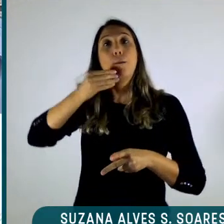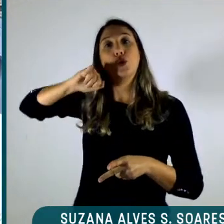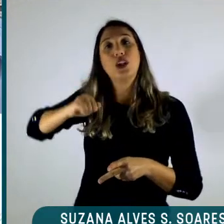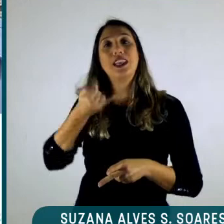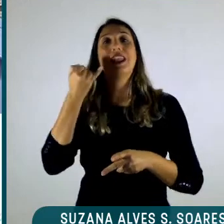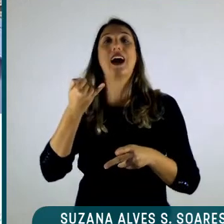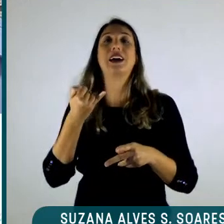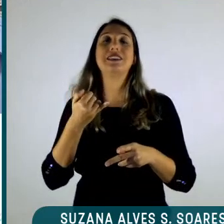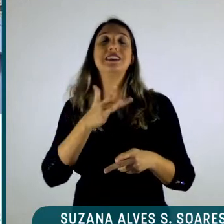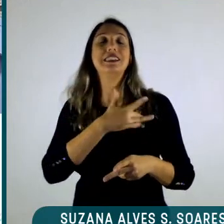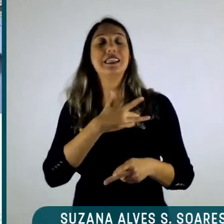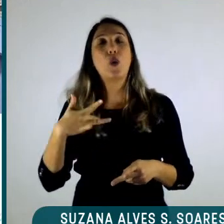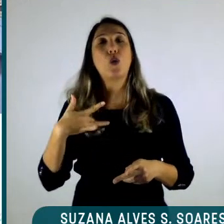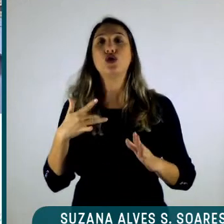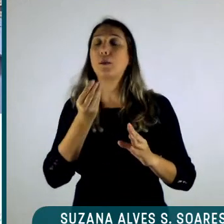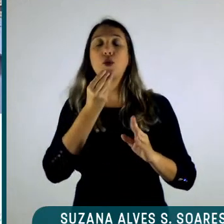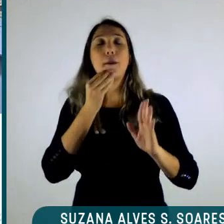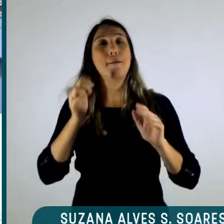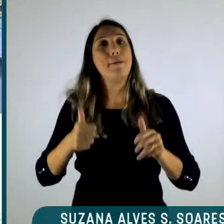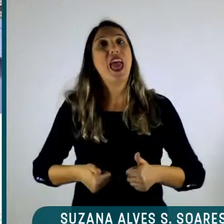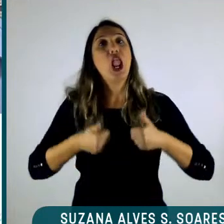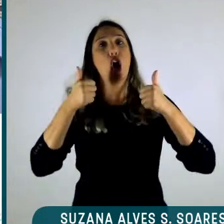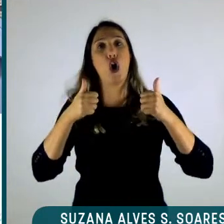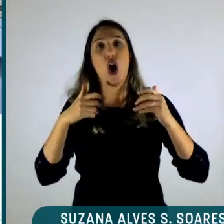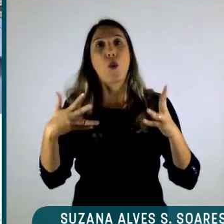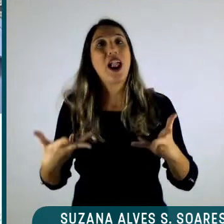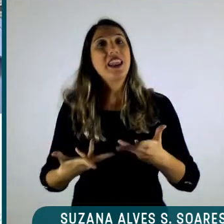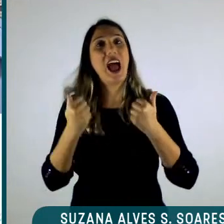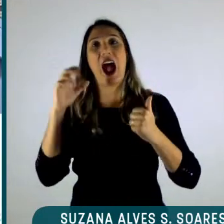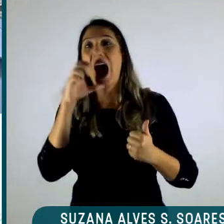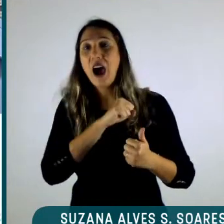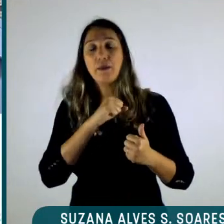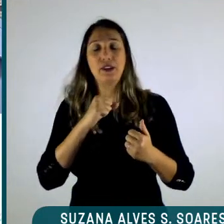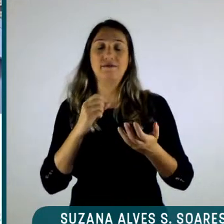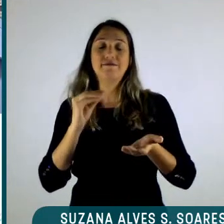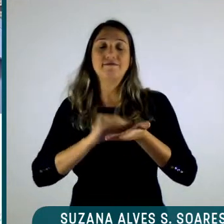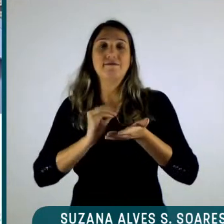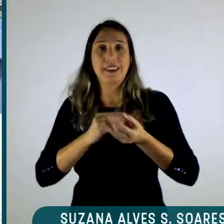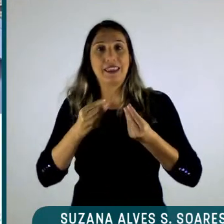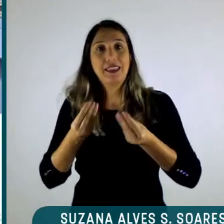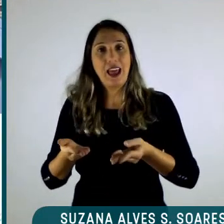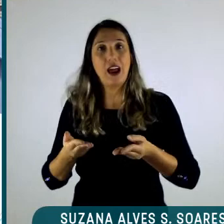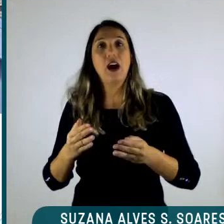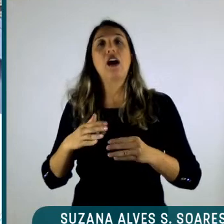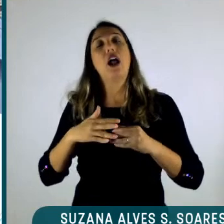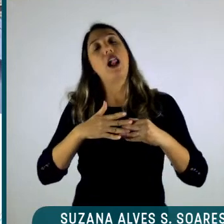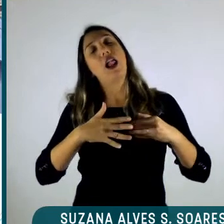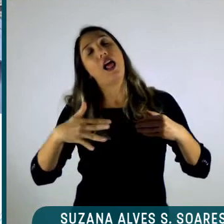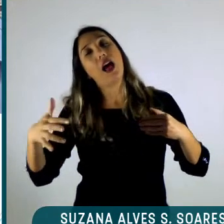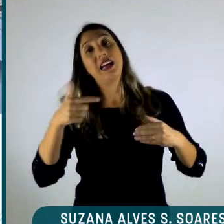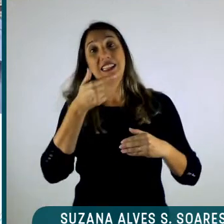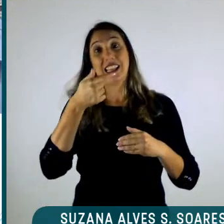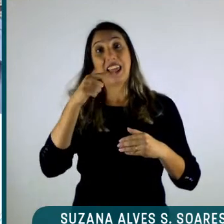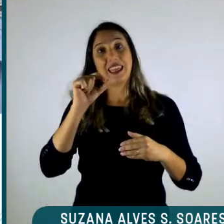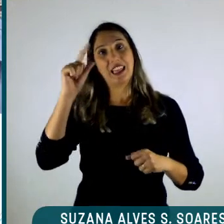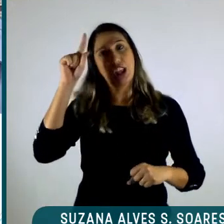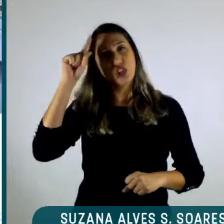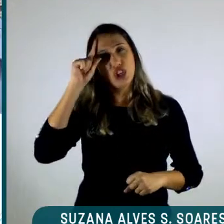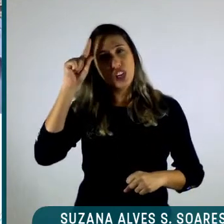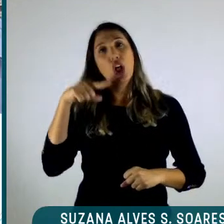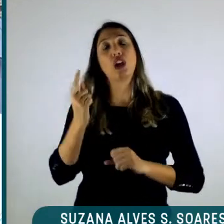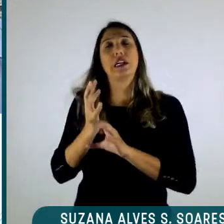the governing authorities here, they're not providing the actual information we